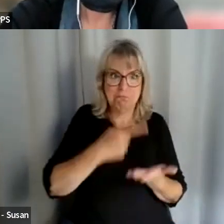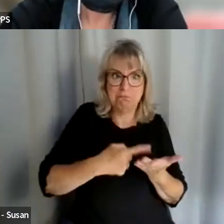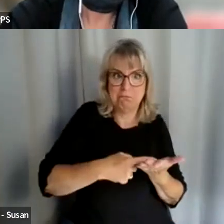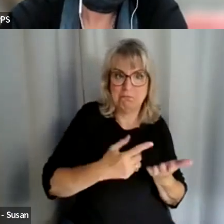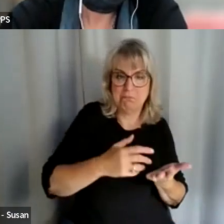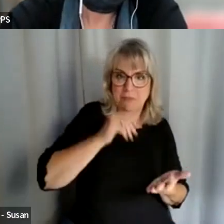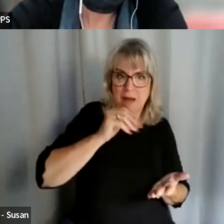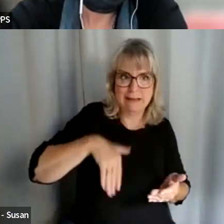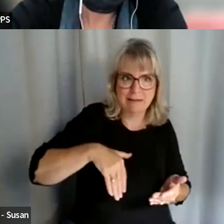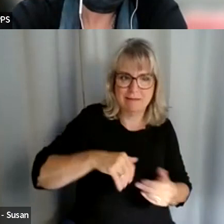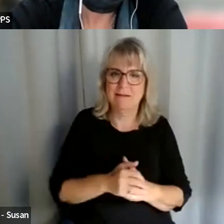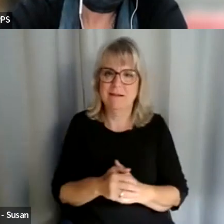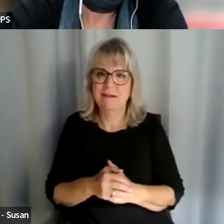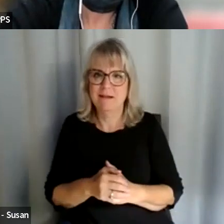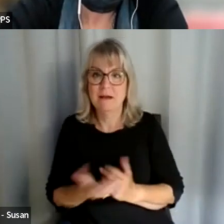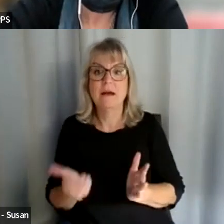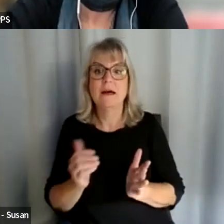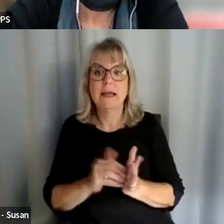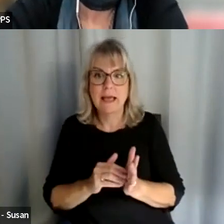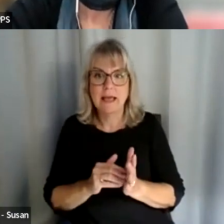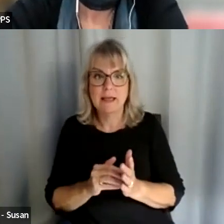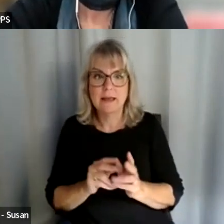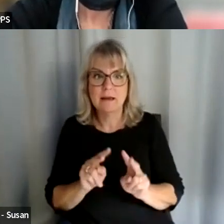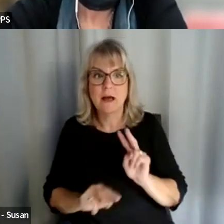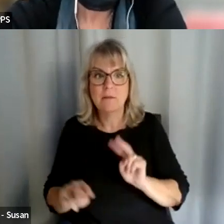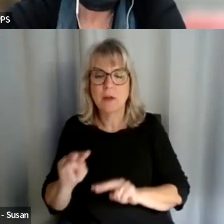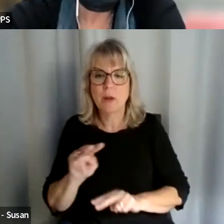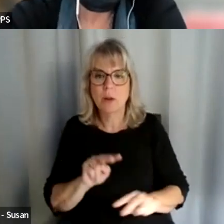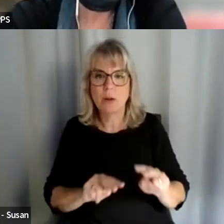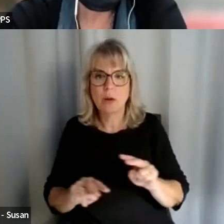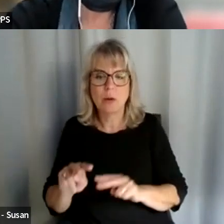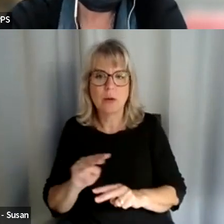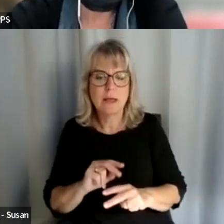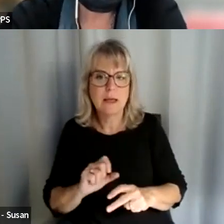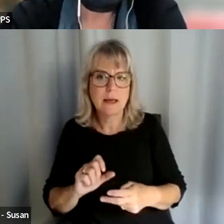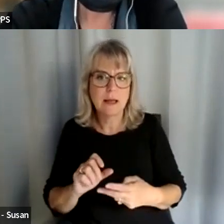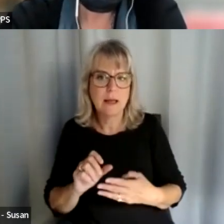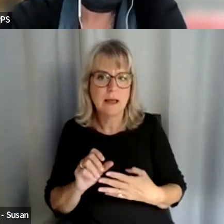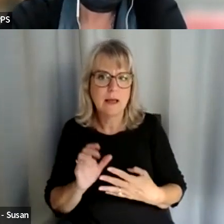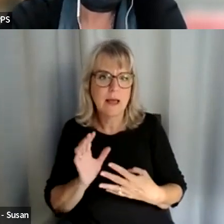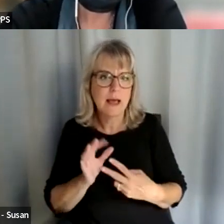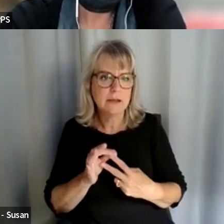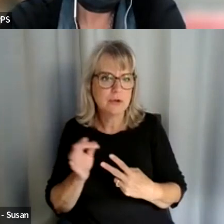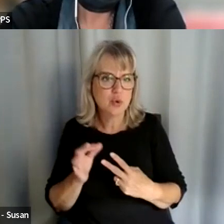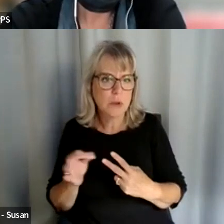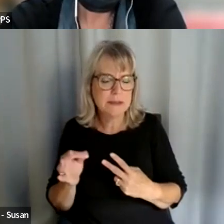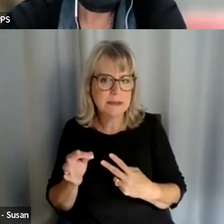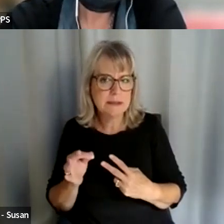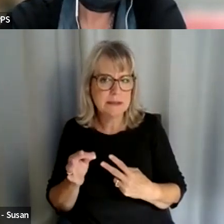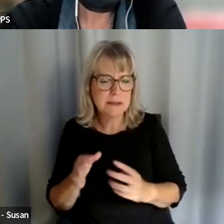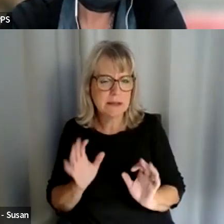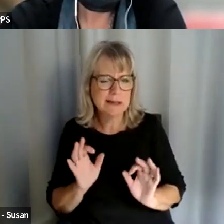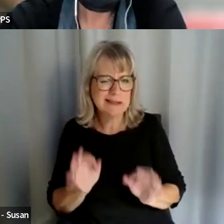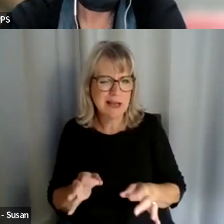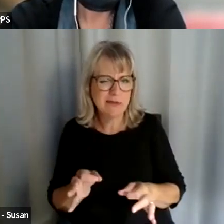I mean, one thing that, you know, again, I've been looking at Safer Choice a little bit because, you know, Nicole brought it up and I did look at it since the last time too. One thing I definitely want